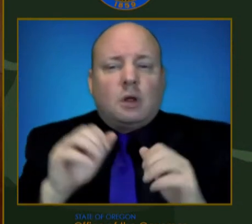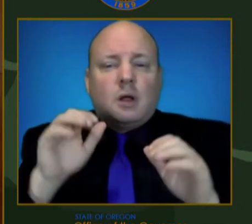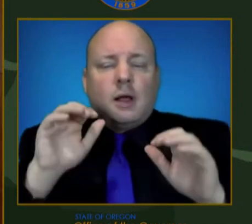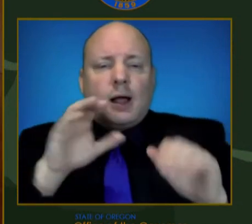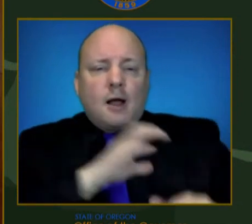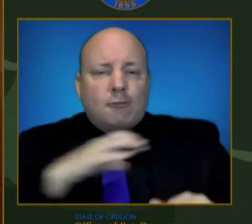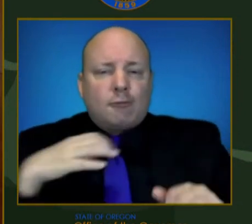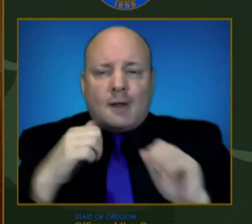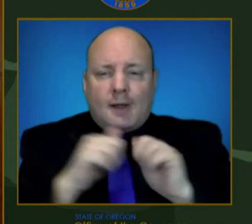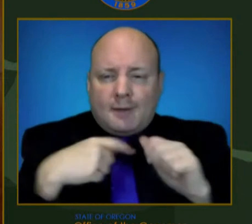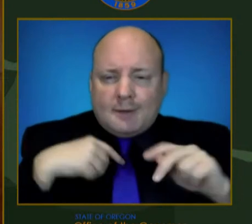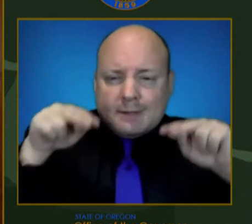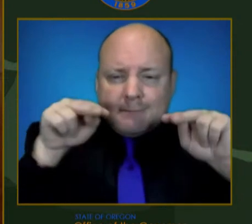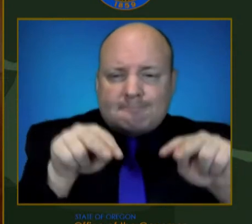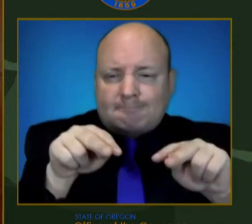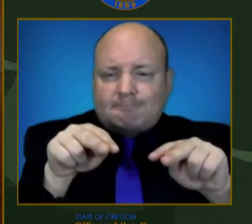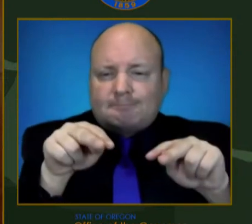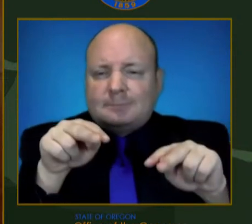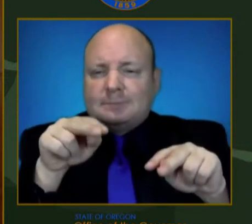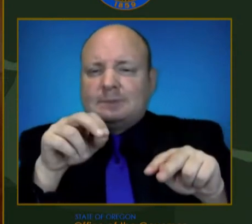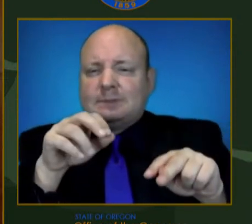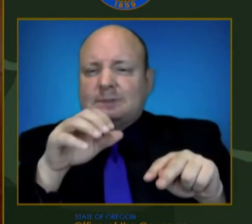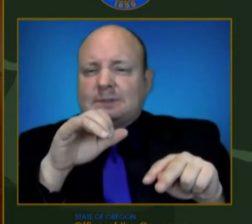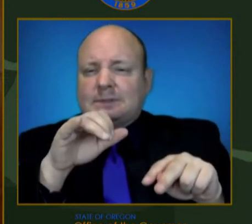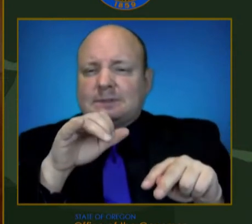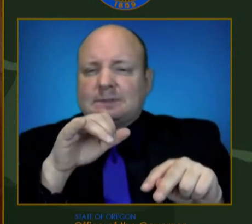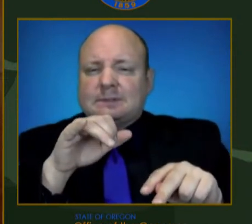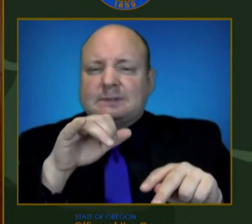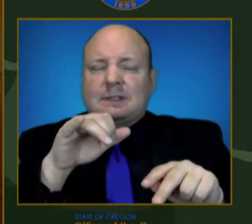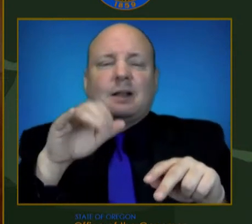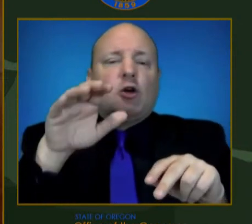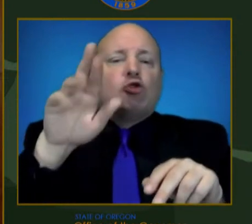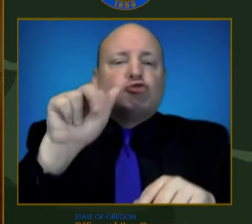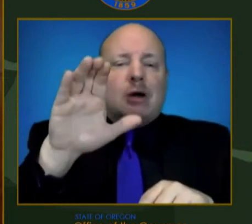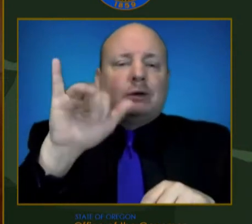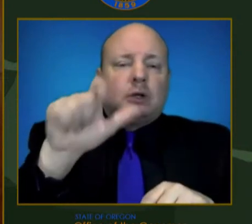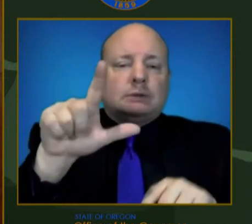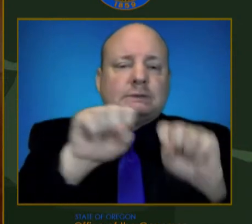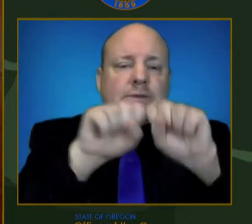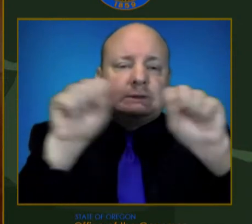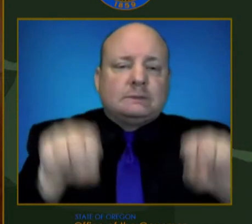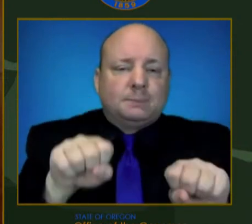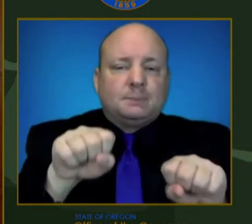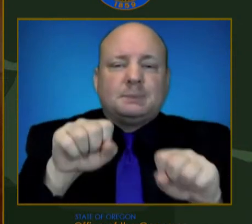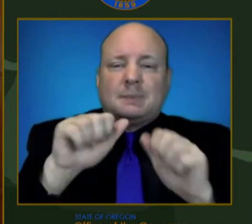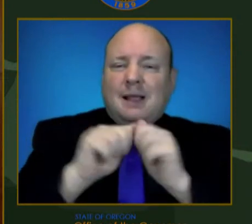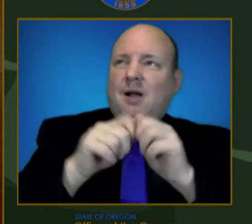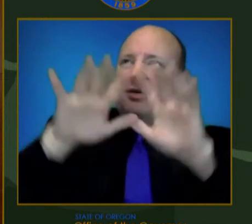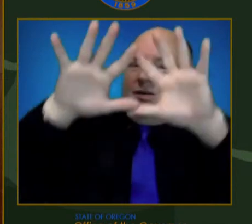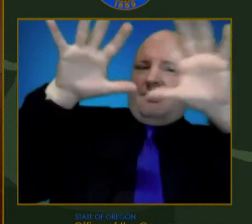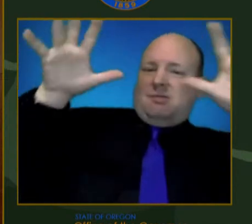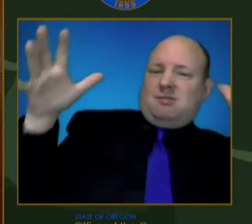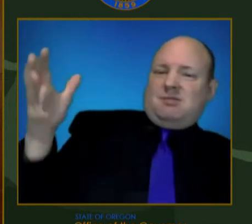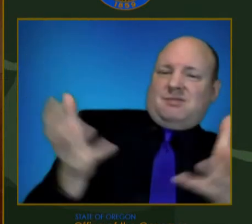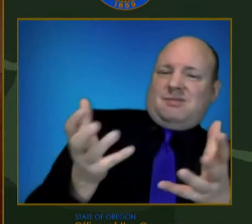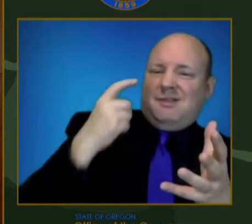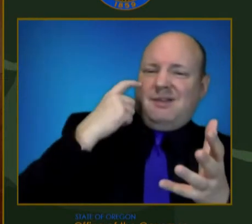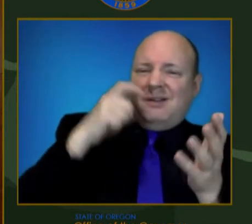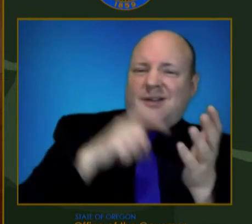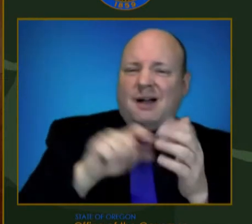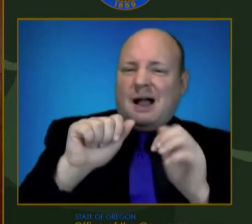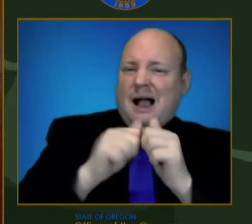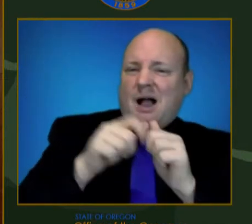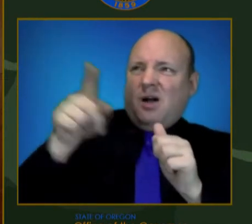by systemic and institutional racism. What became very clear was that an underlying theme touched